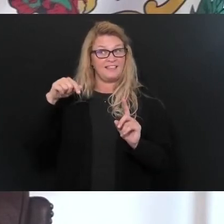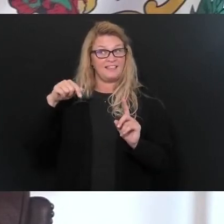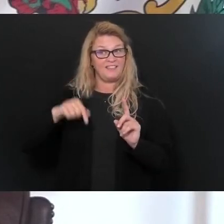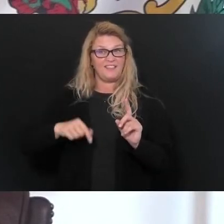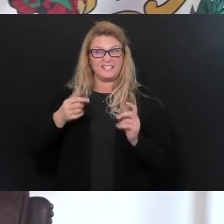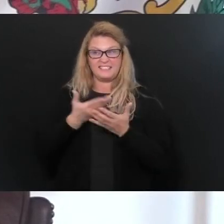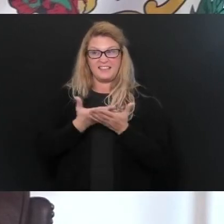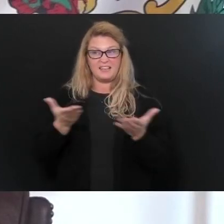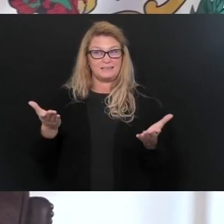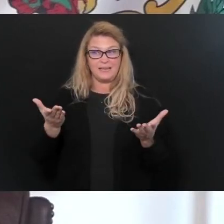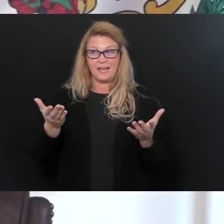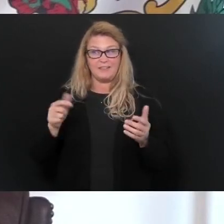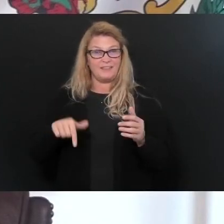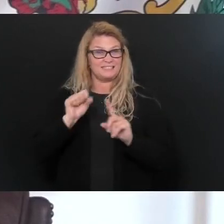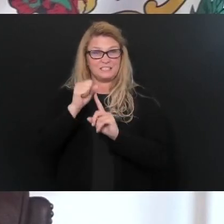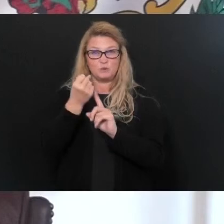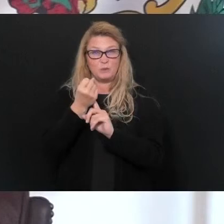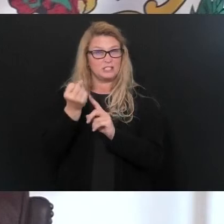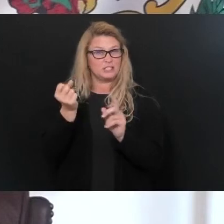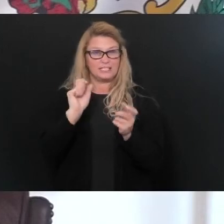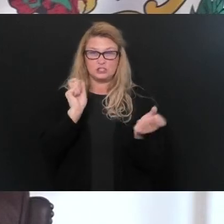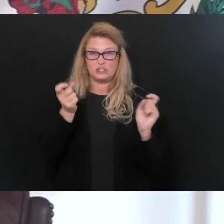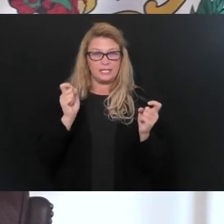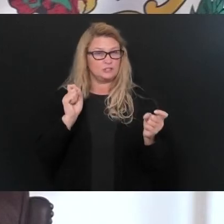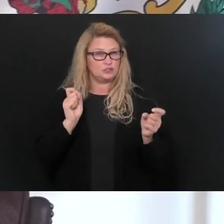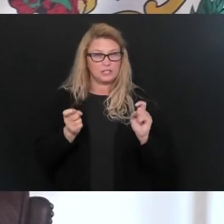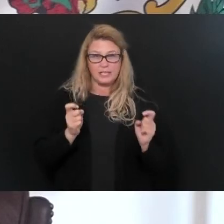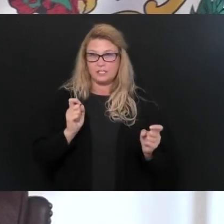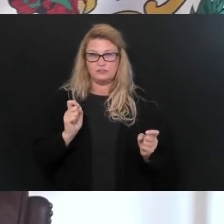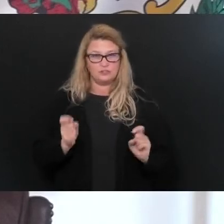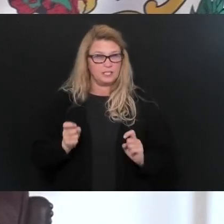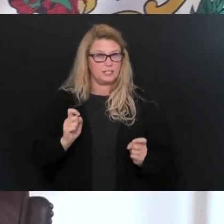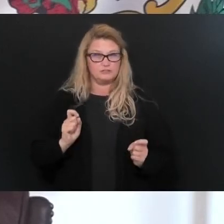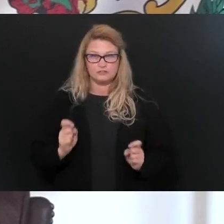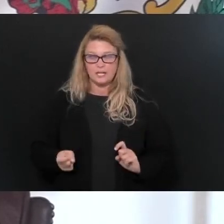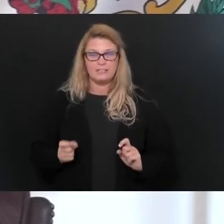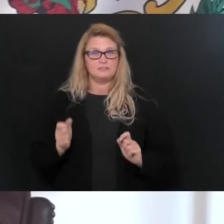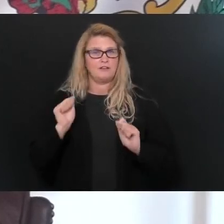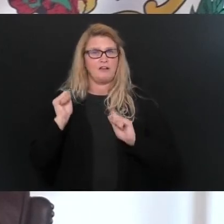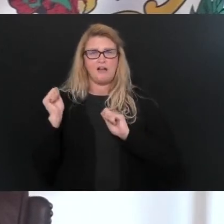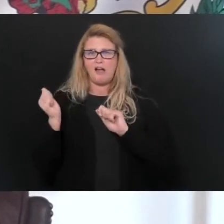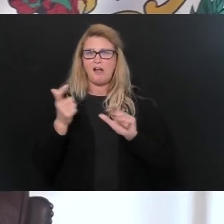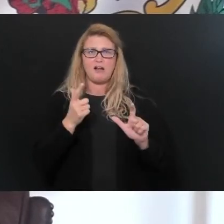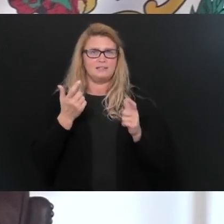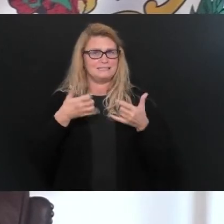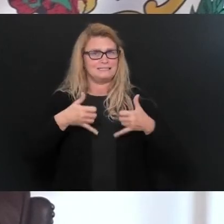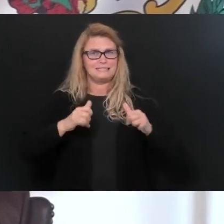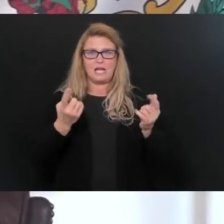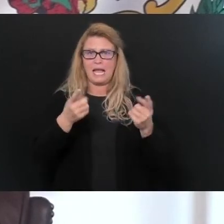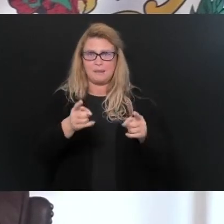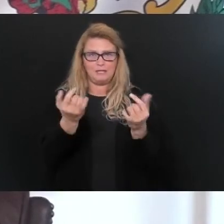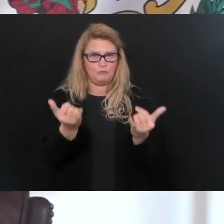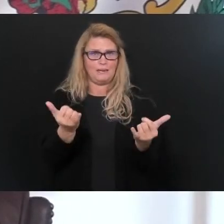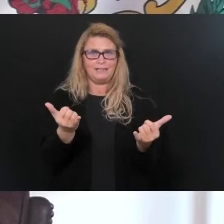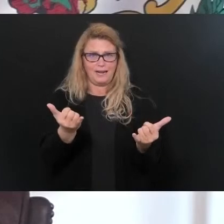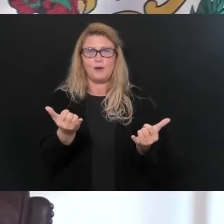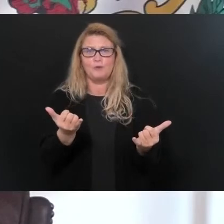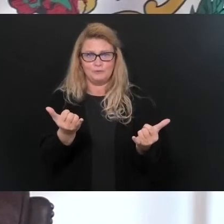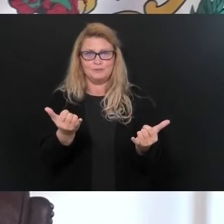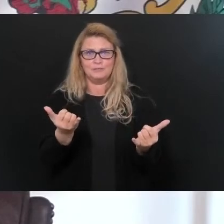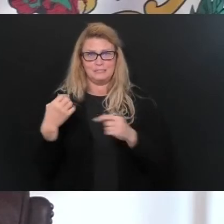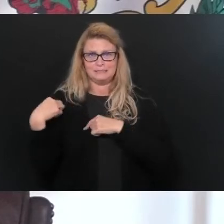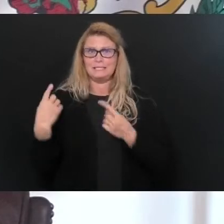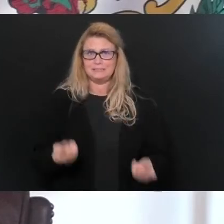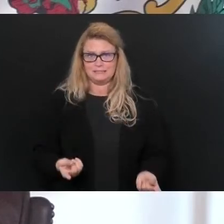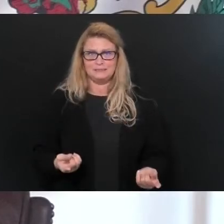fluid. It changes. We had to tweak. We had to change. We had to adapt. All of that is still going on in every way.